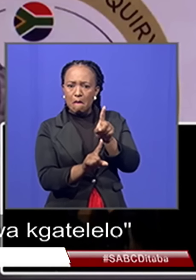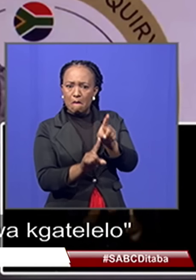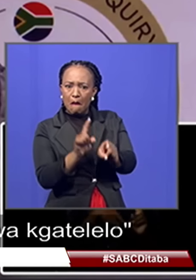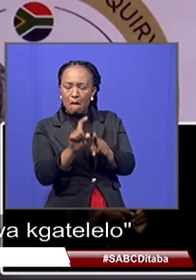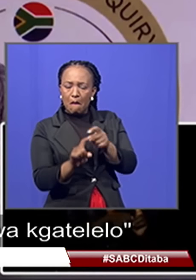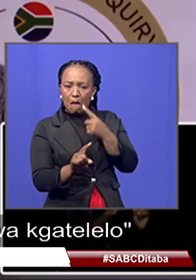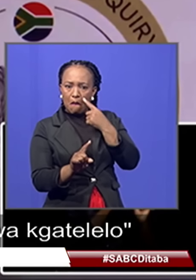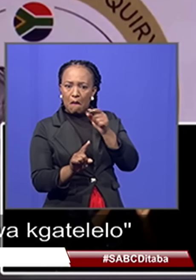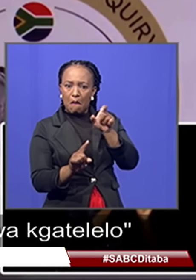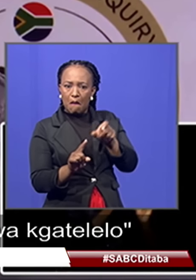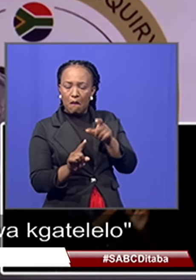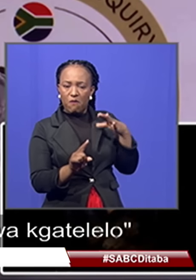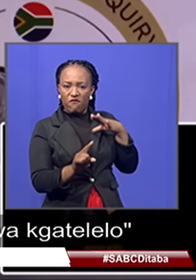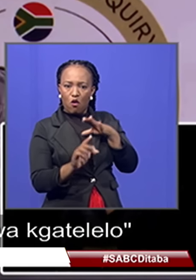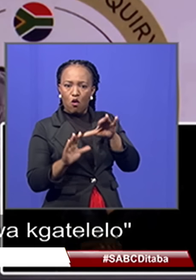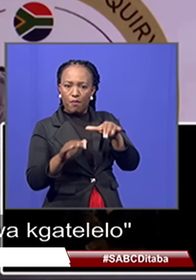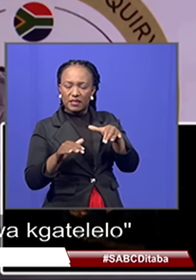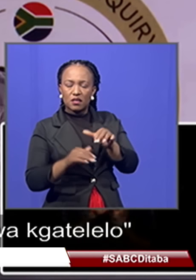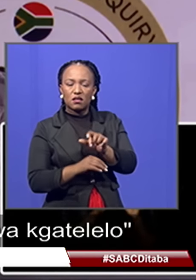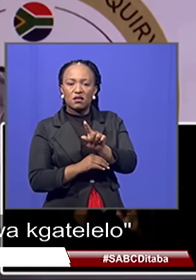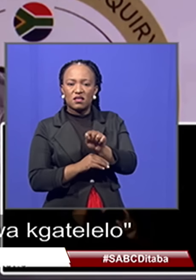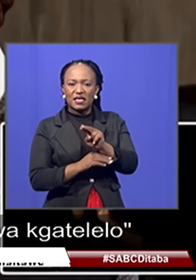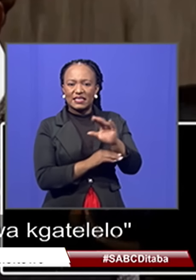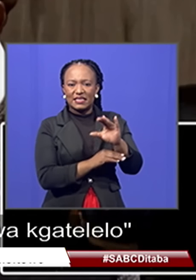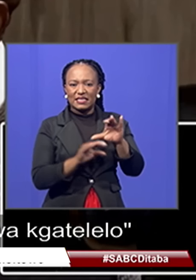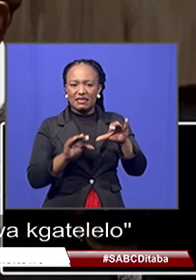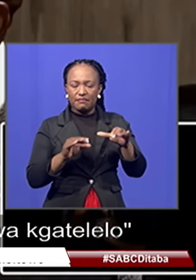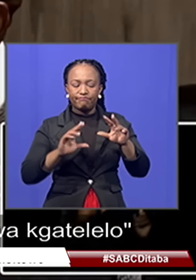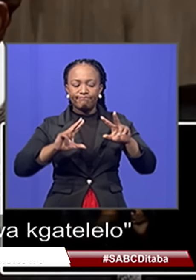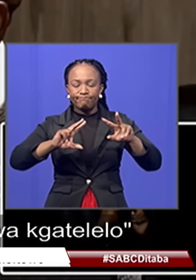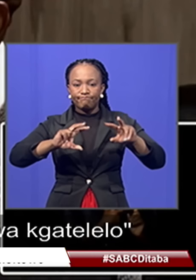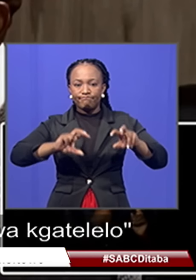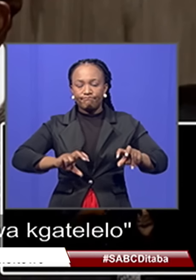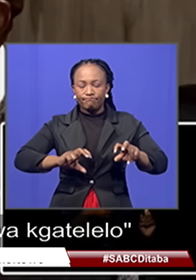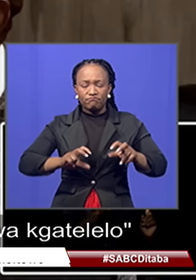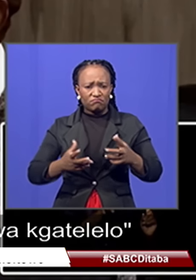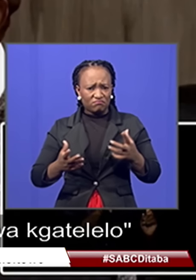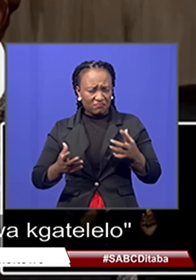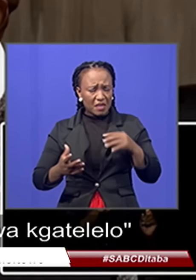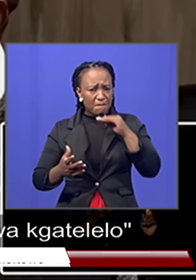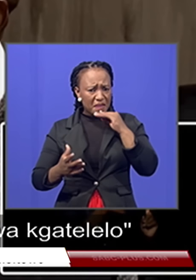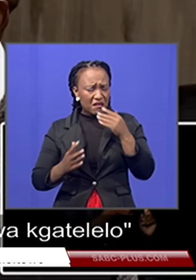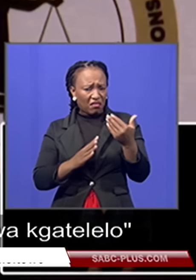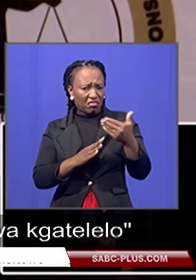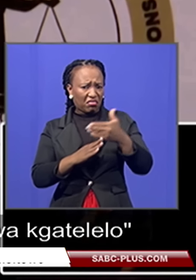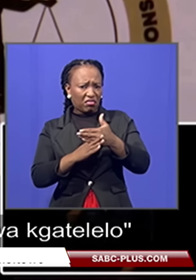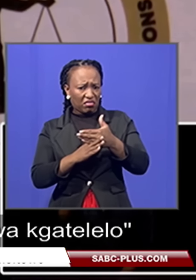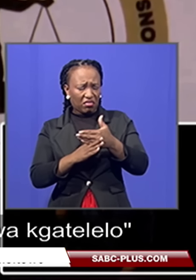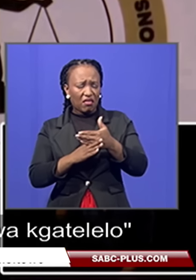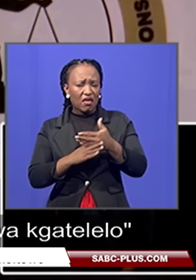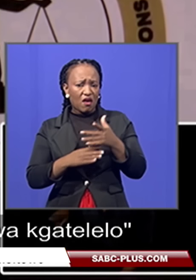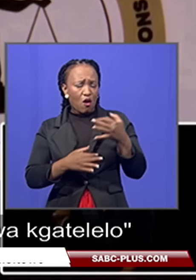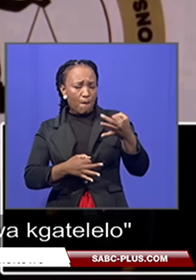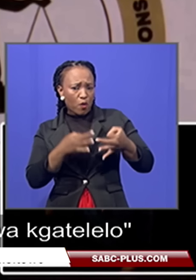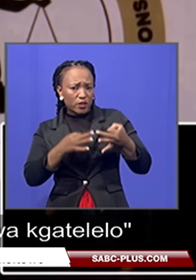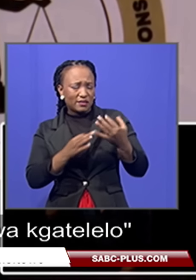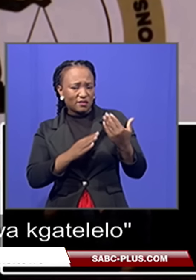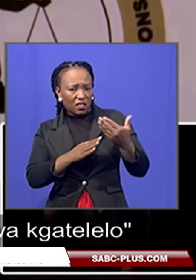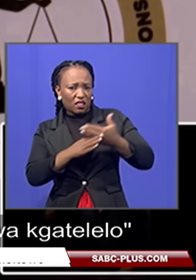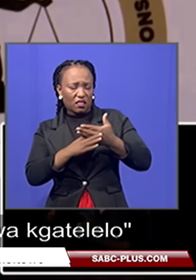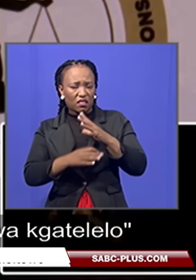gagwe pele ga khomišene ya nnete le poelano yeo e nyakišišago ge eba go bile le go šunya-šunya nko ga boradipolotiki